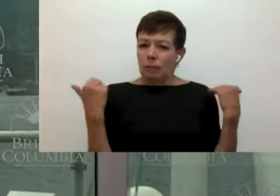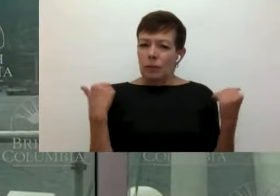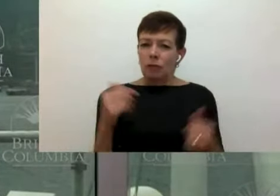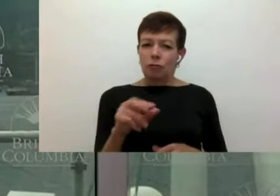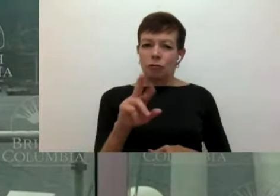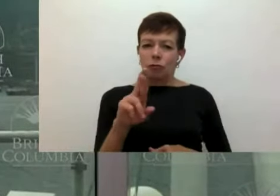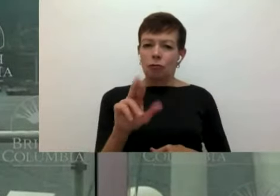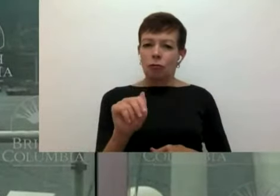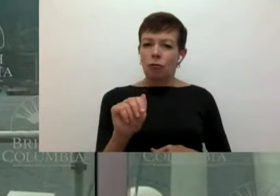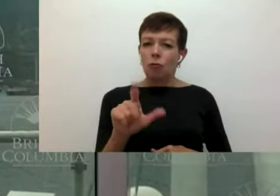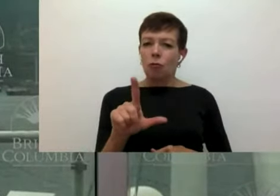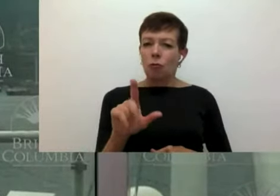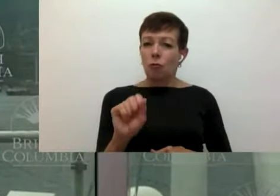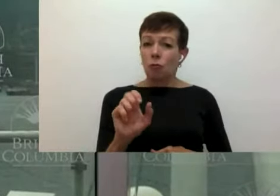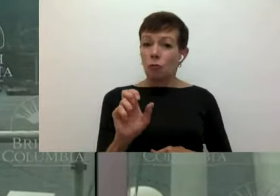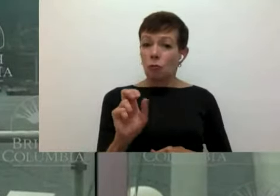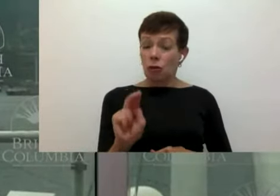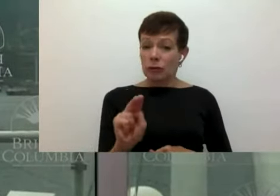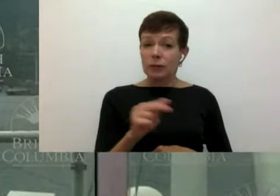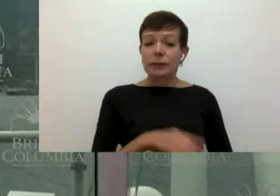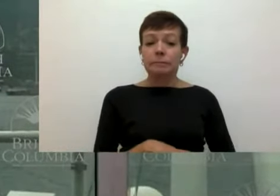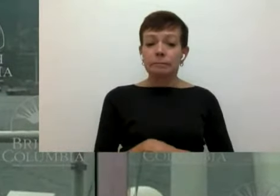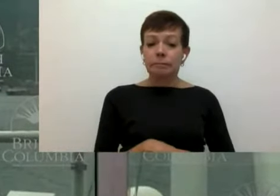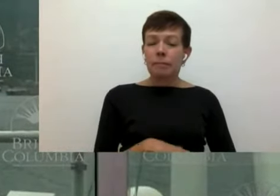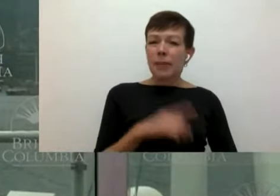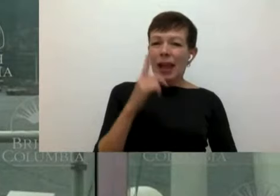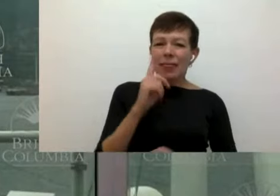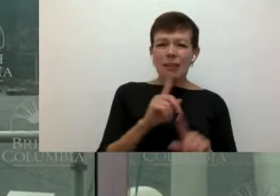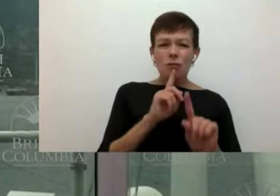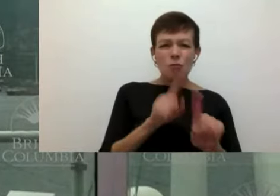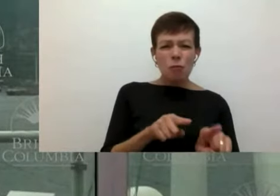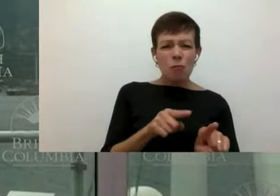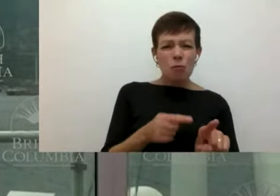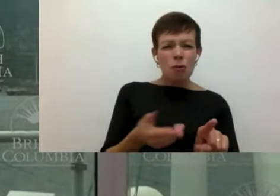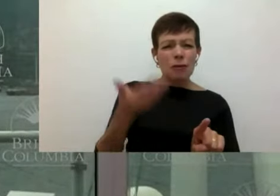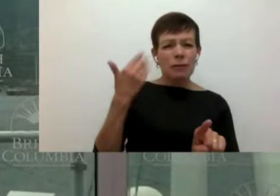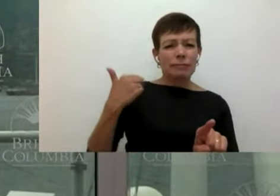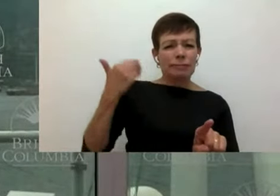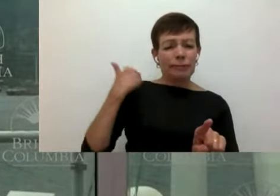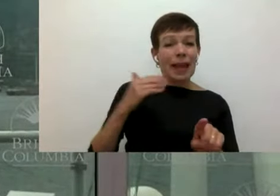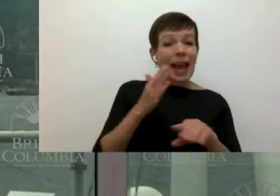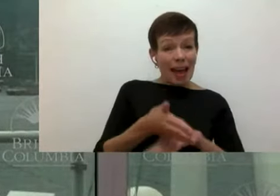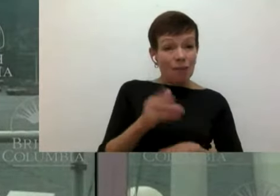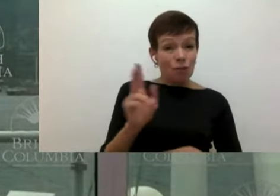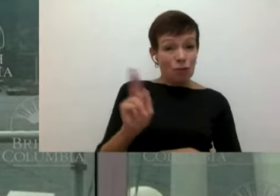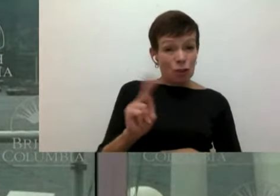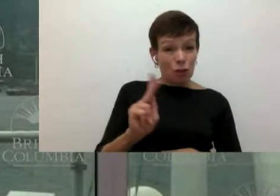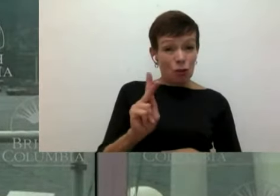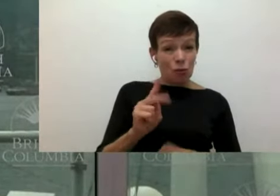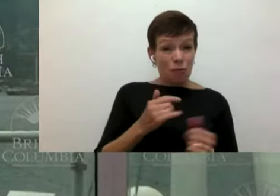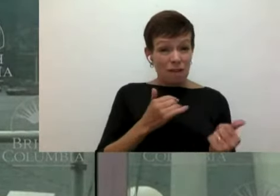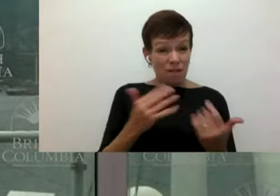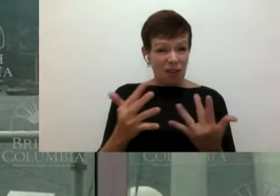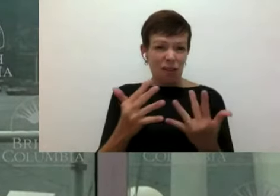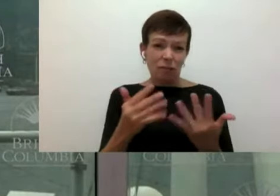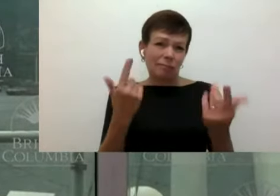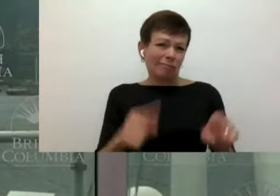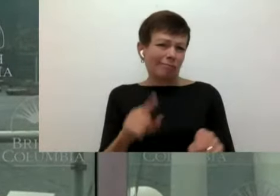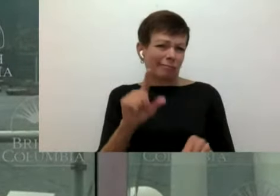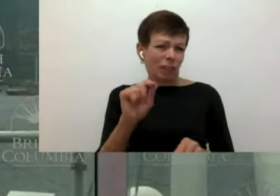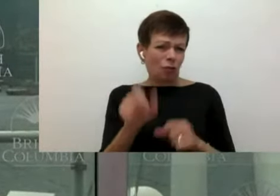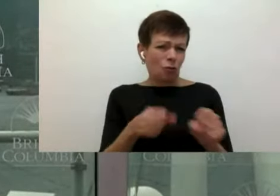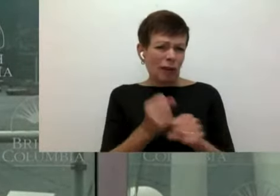Thank you very much. I think it's a question for Minister Ralston. The 2003 post-wildfire review report, I think it was by George